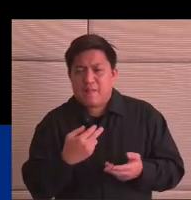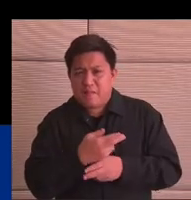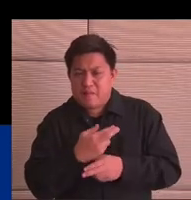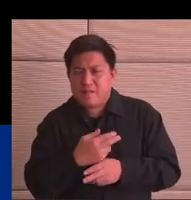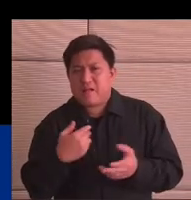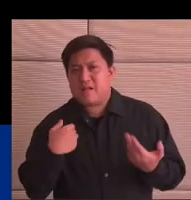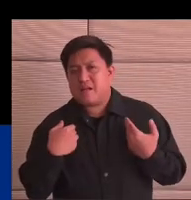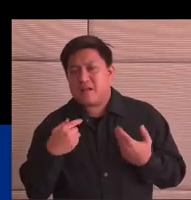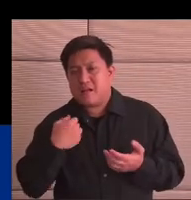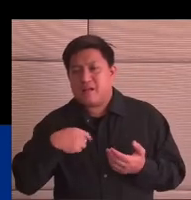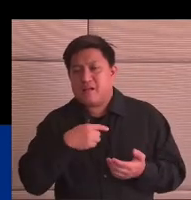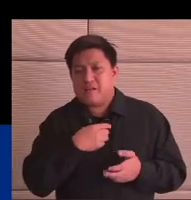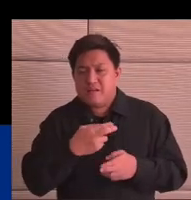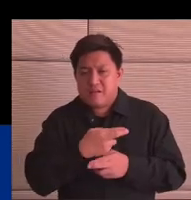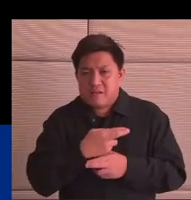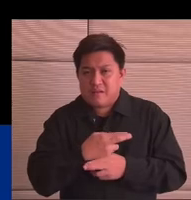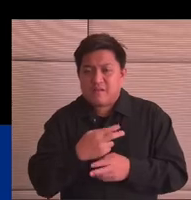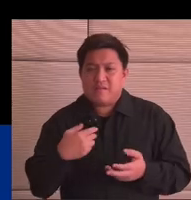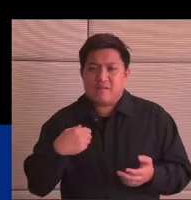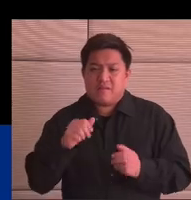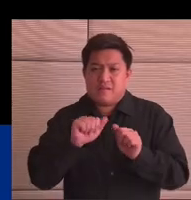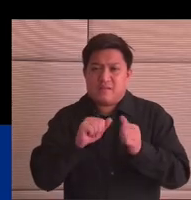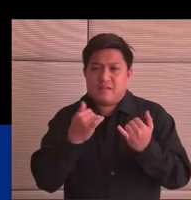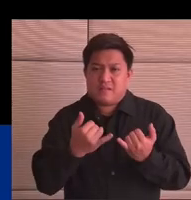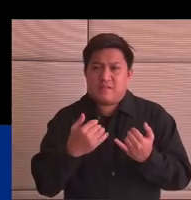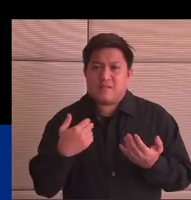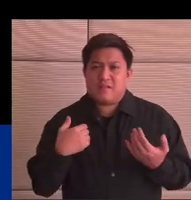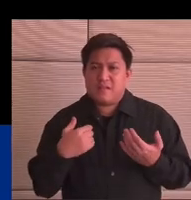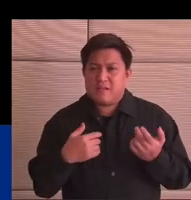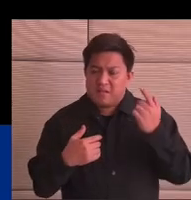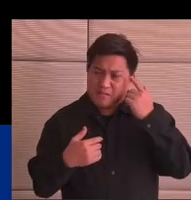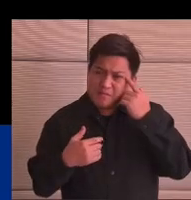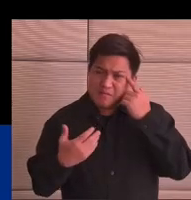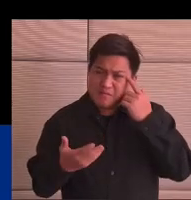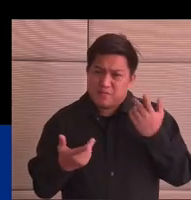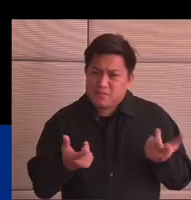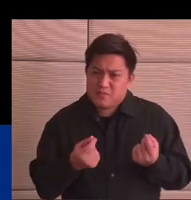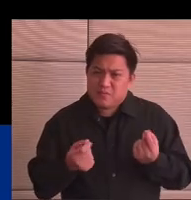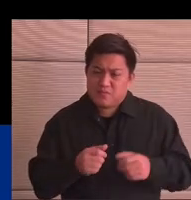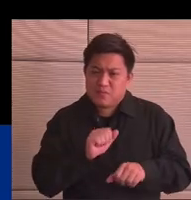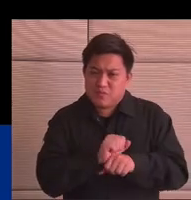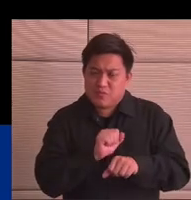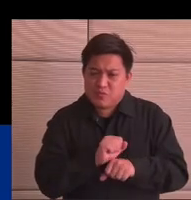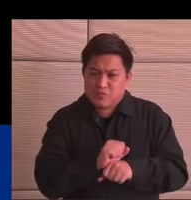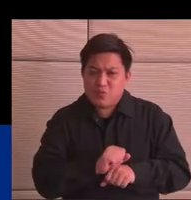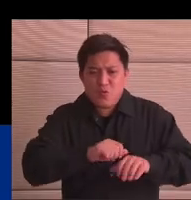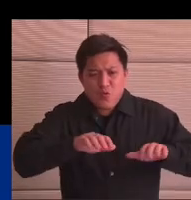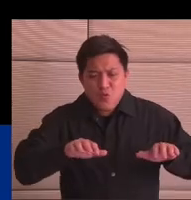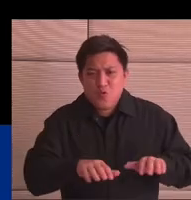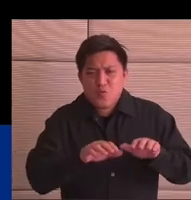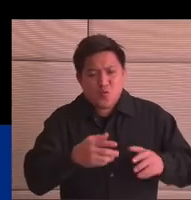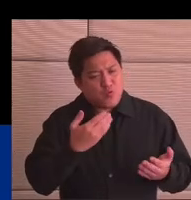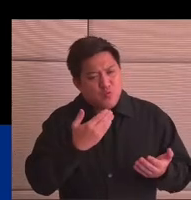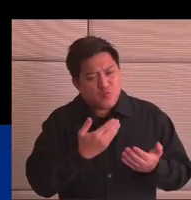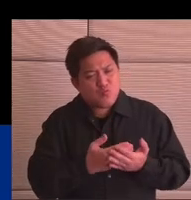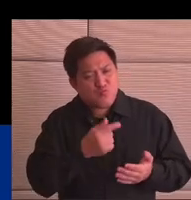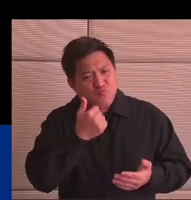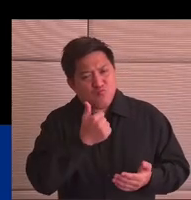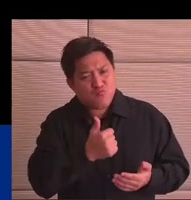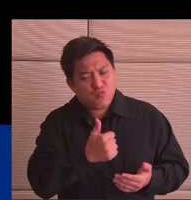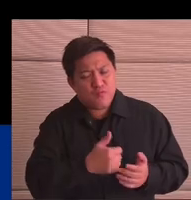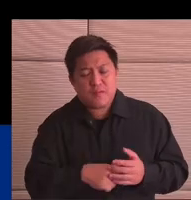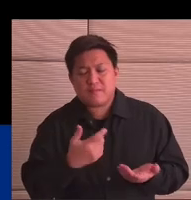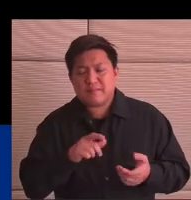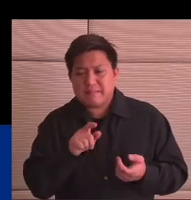that our regulatory agencies seem to think that they're doing their job well the more hurdles they throw in your way. And